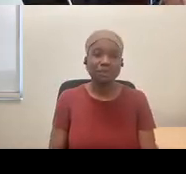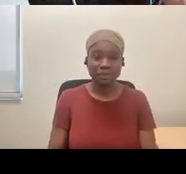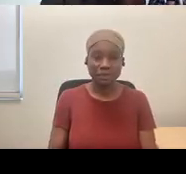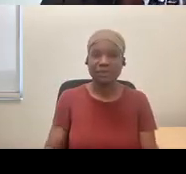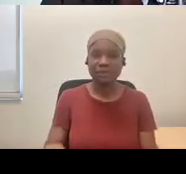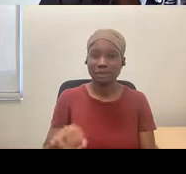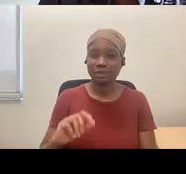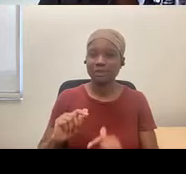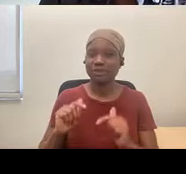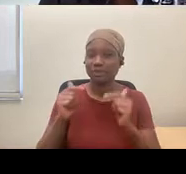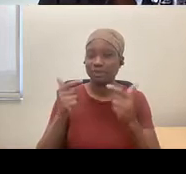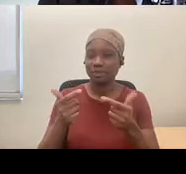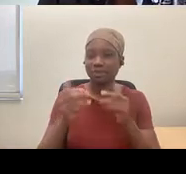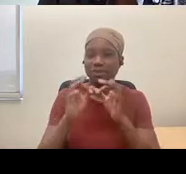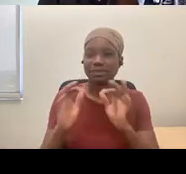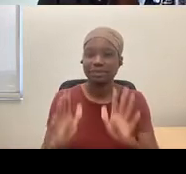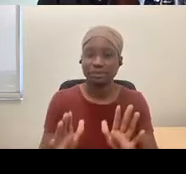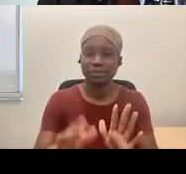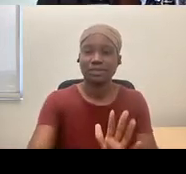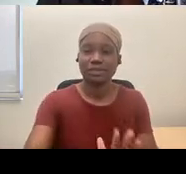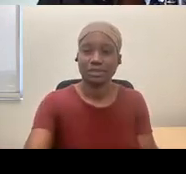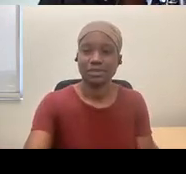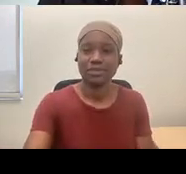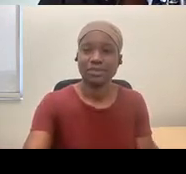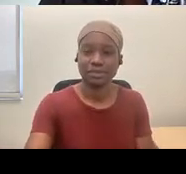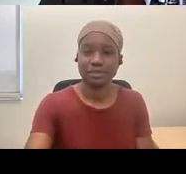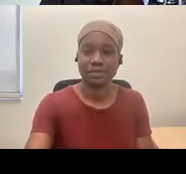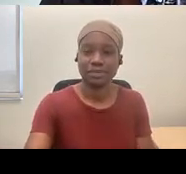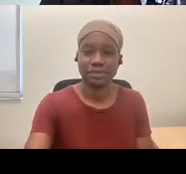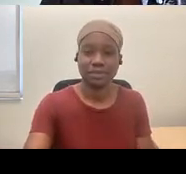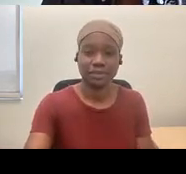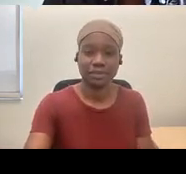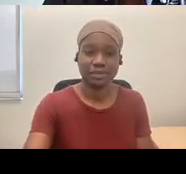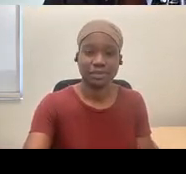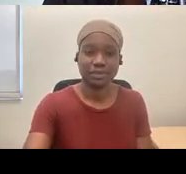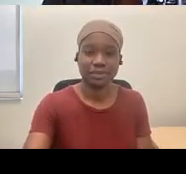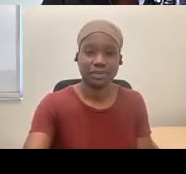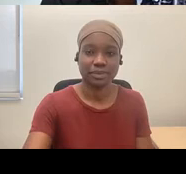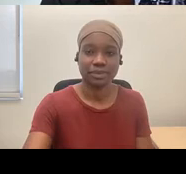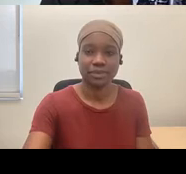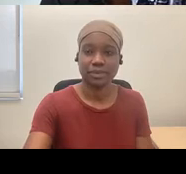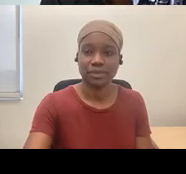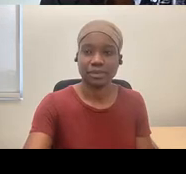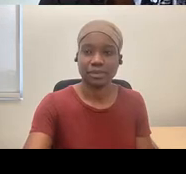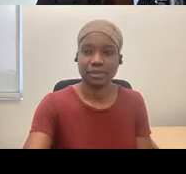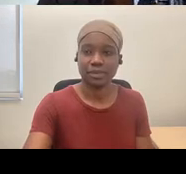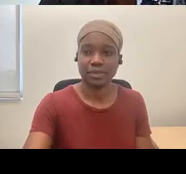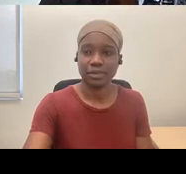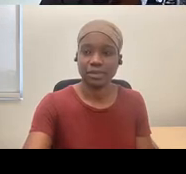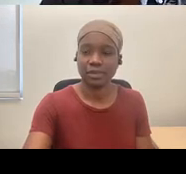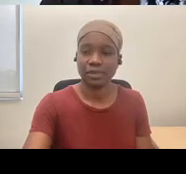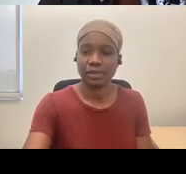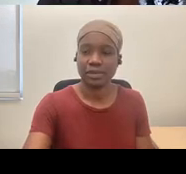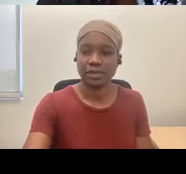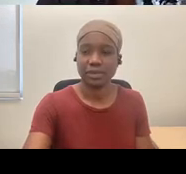our phones are capable of adding all of this information to videos and photos,